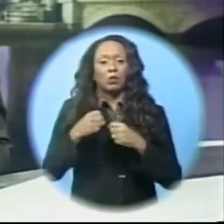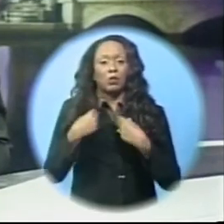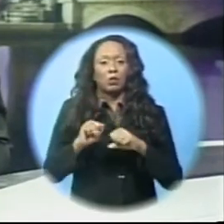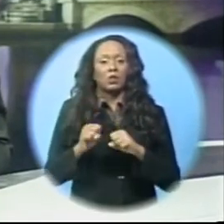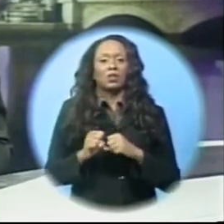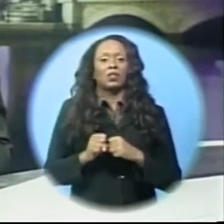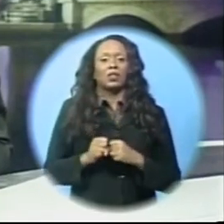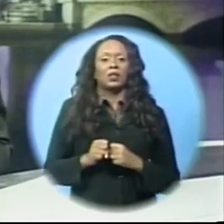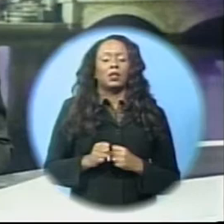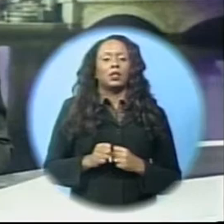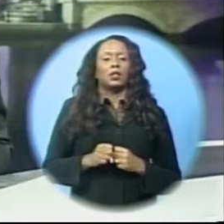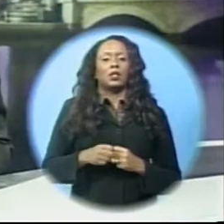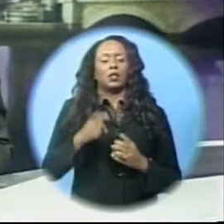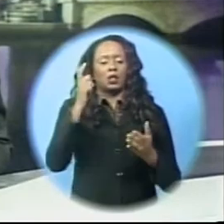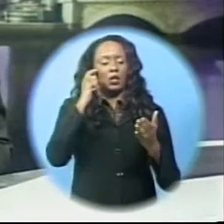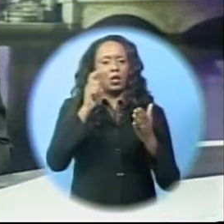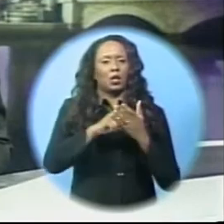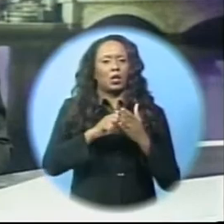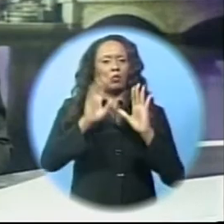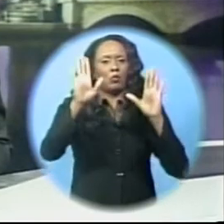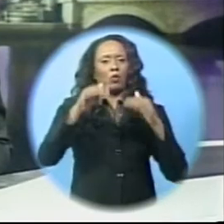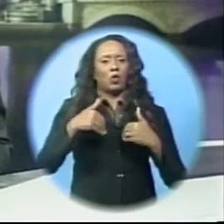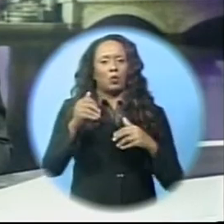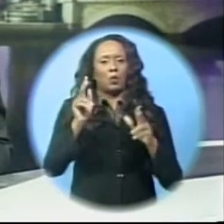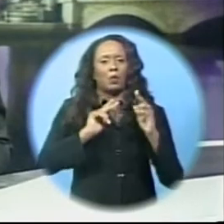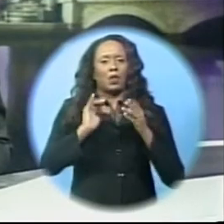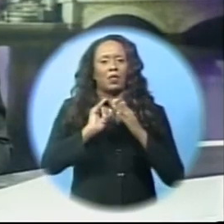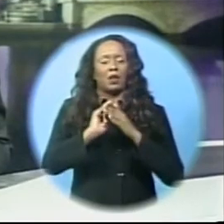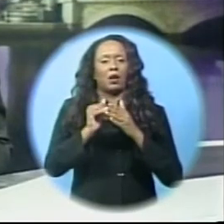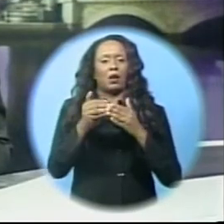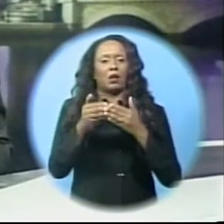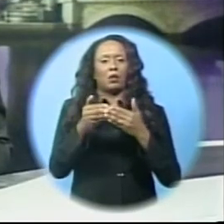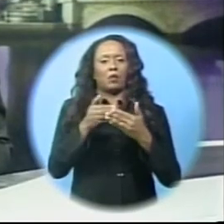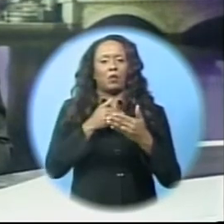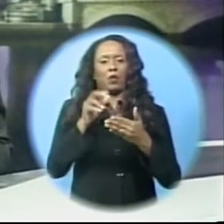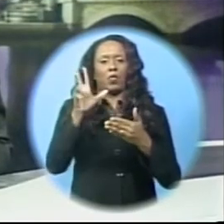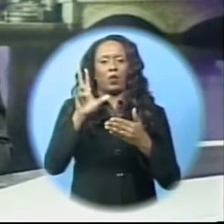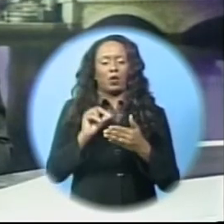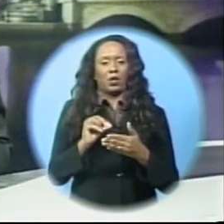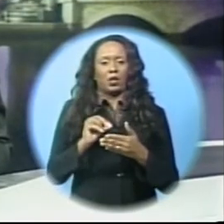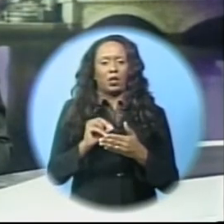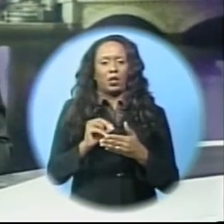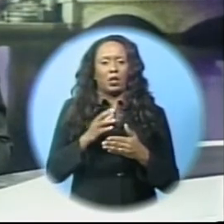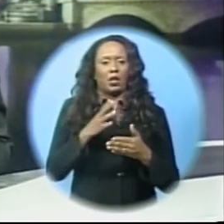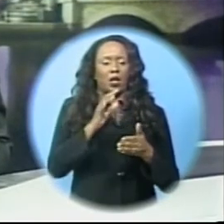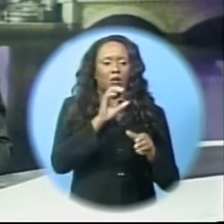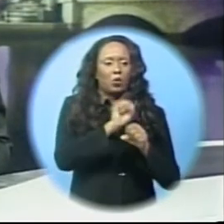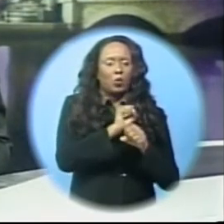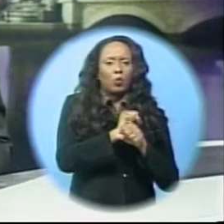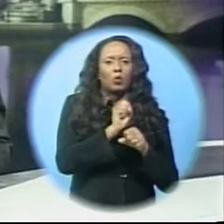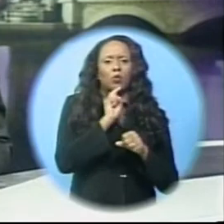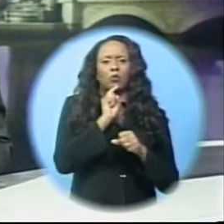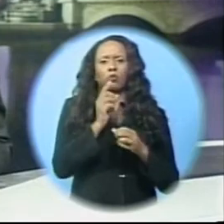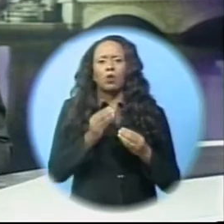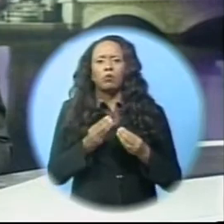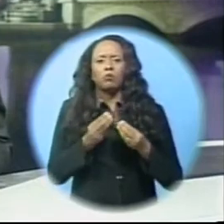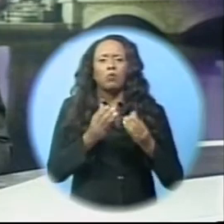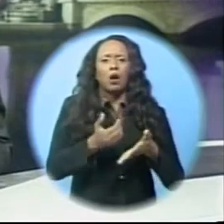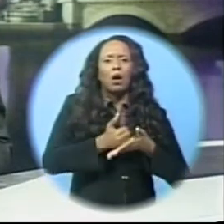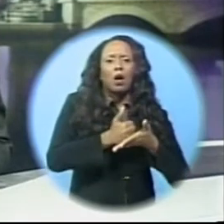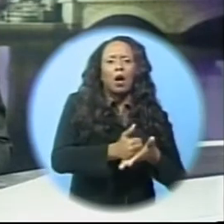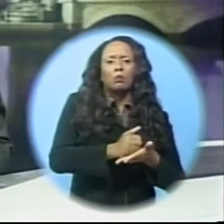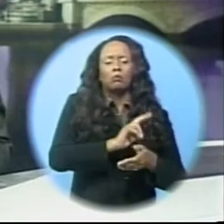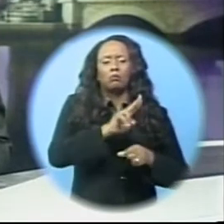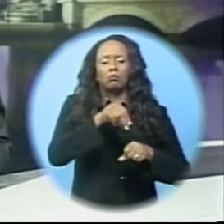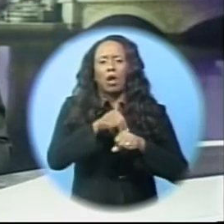recognize outstanding young people under the age of 30 from Commonwealth countries whose work has significantly contributed to local, national,